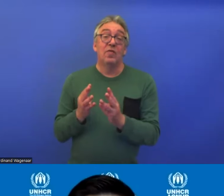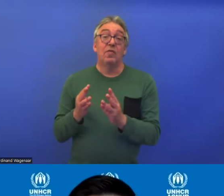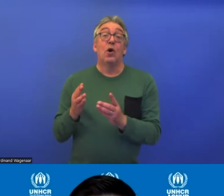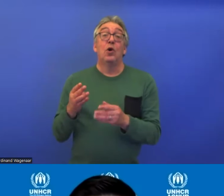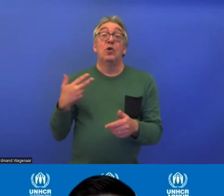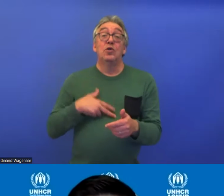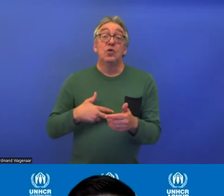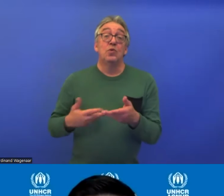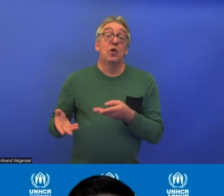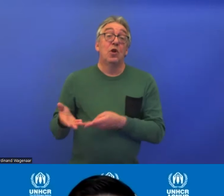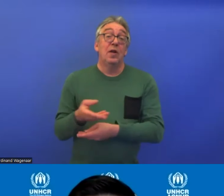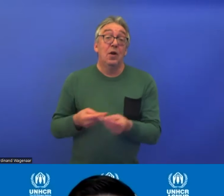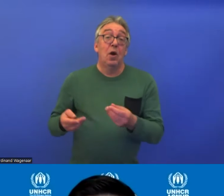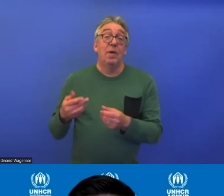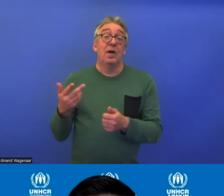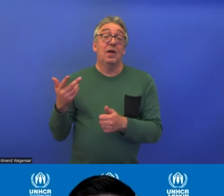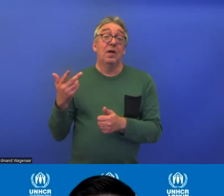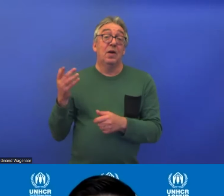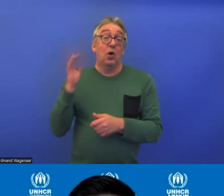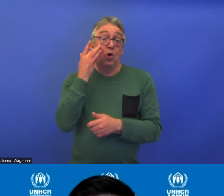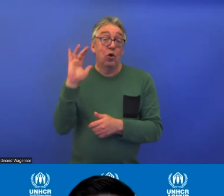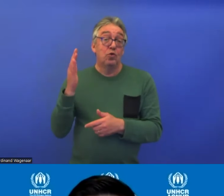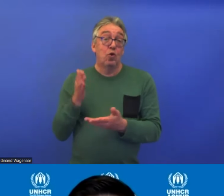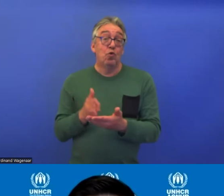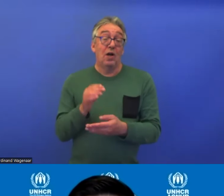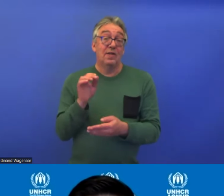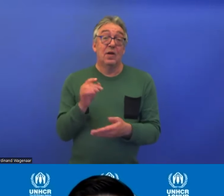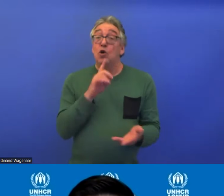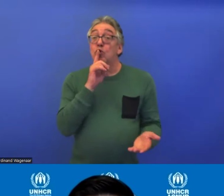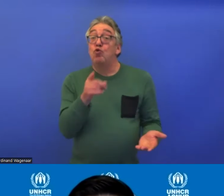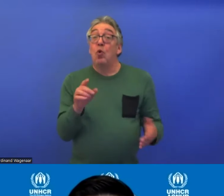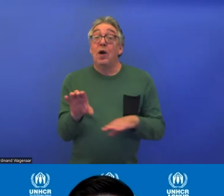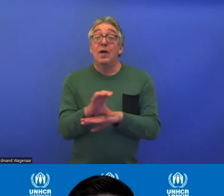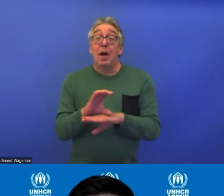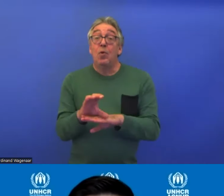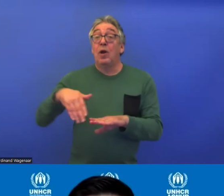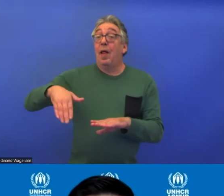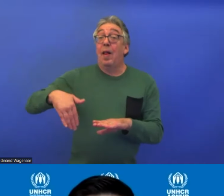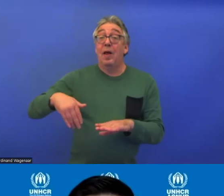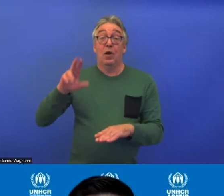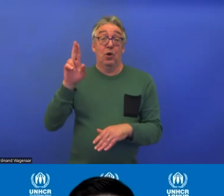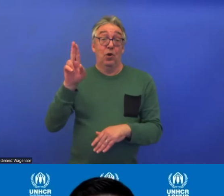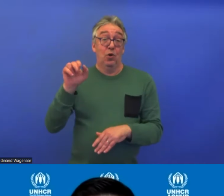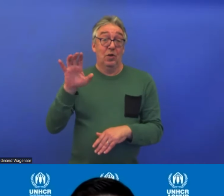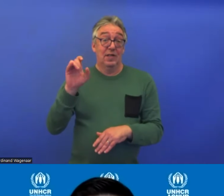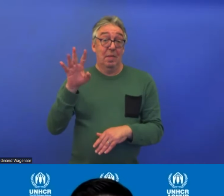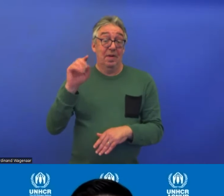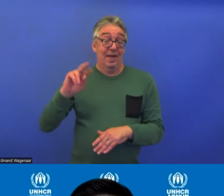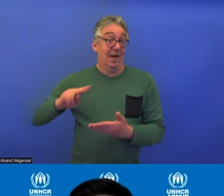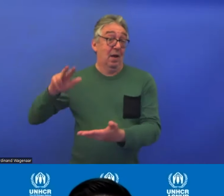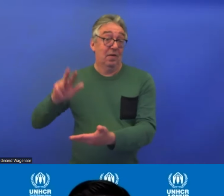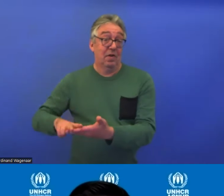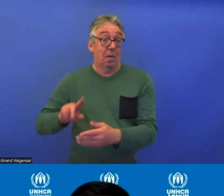Rights. It's true that it has not ratified the CPD, but we had all those other opportunities at some point of